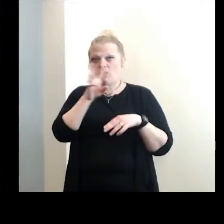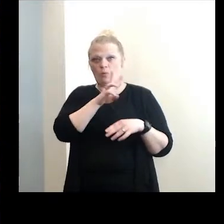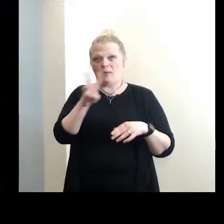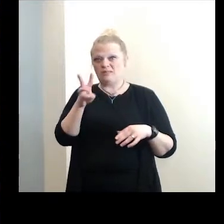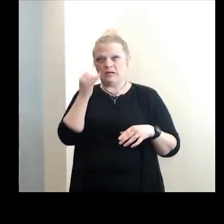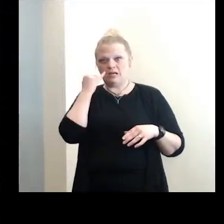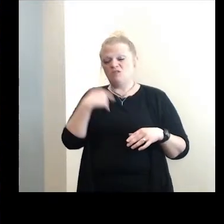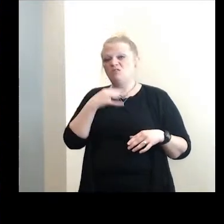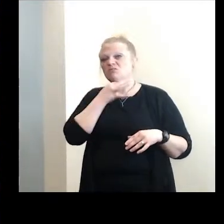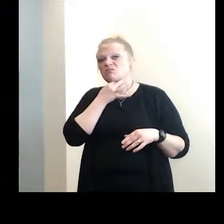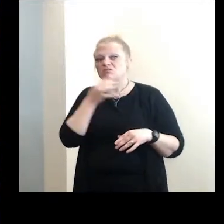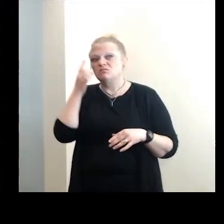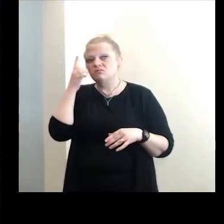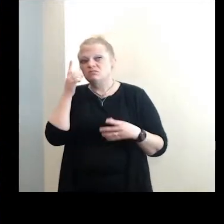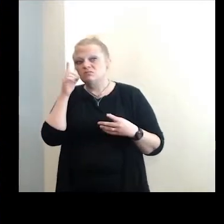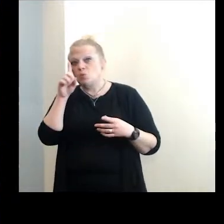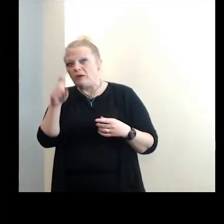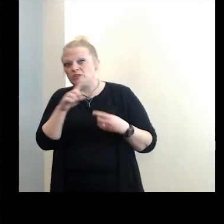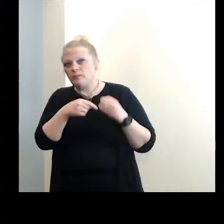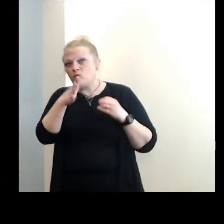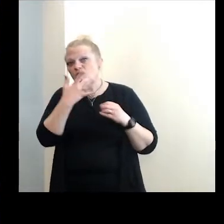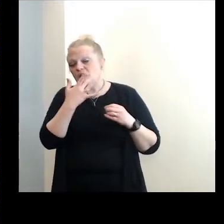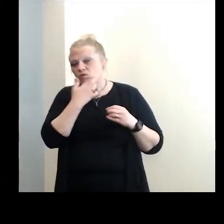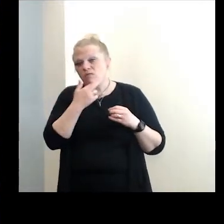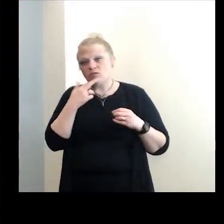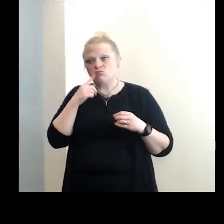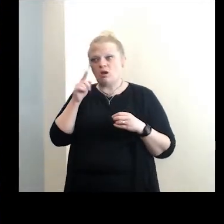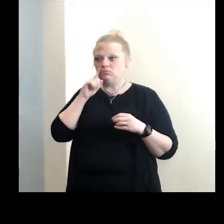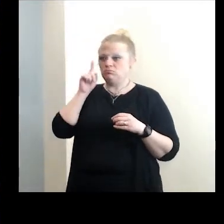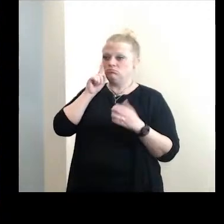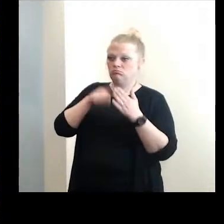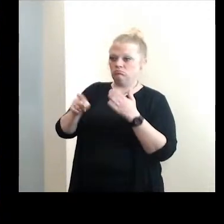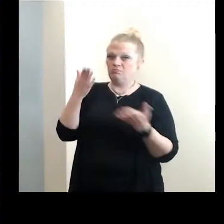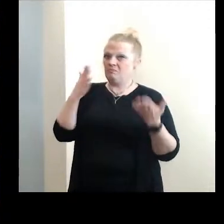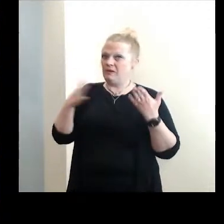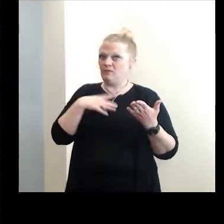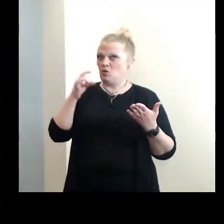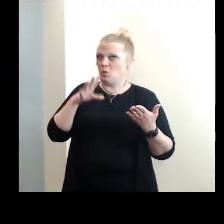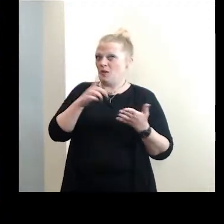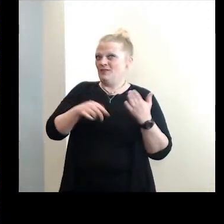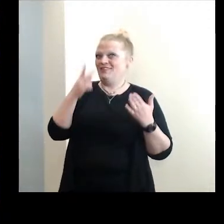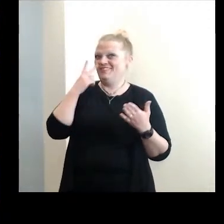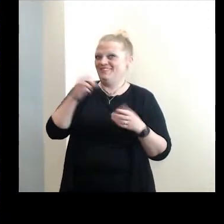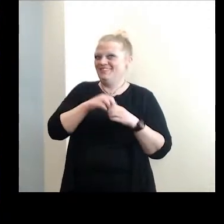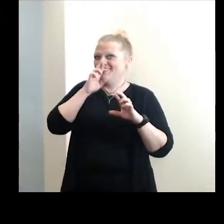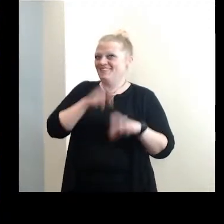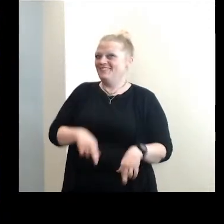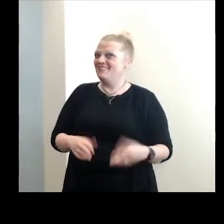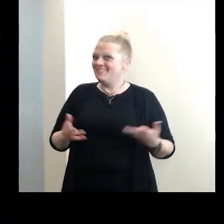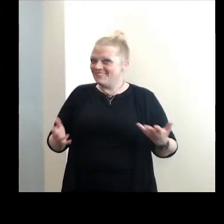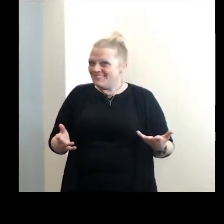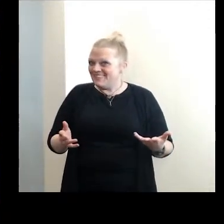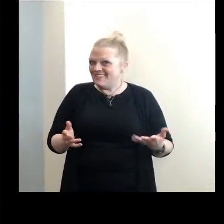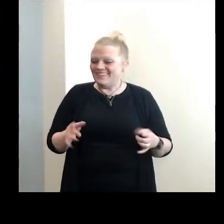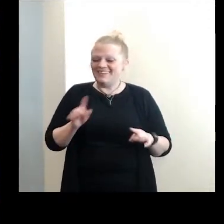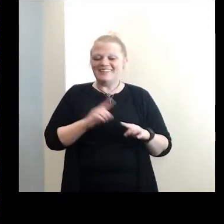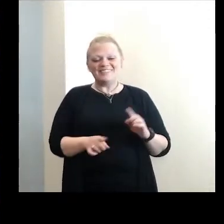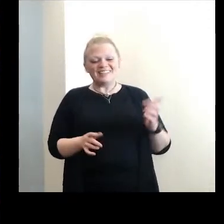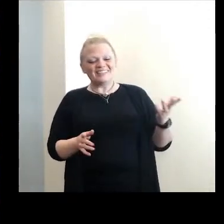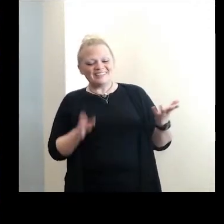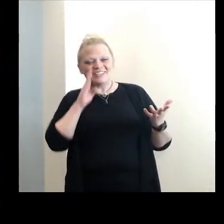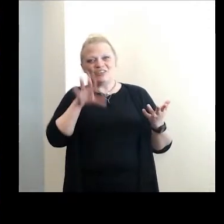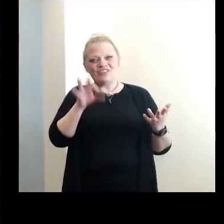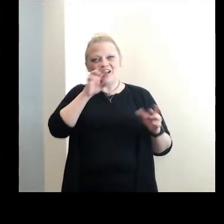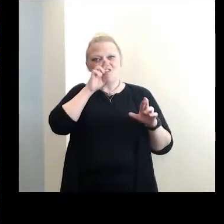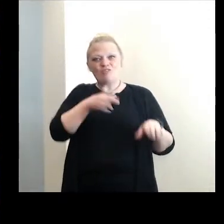have a question about your favorite restaurant, you can always go and take a look. You might not like what you see in the report, but you will